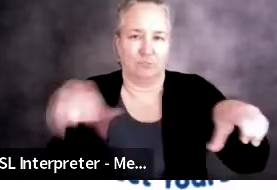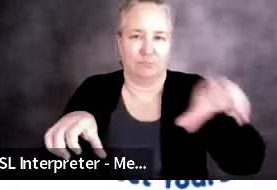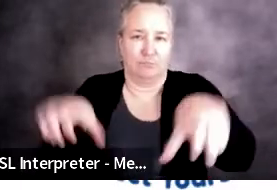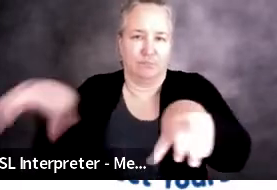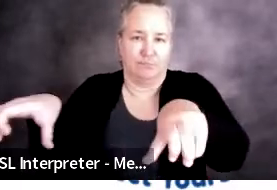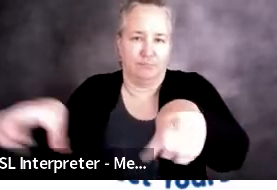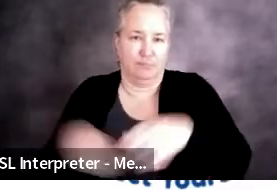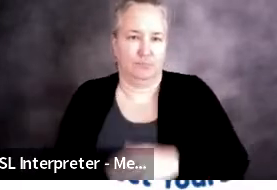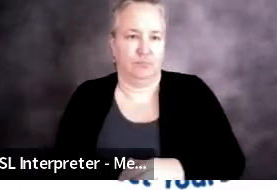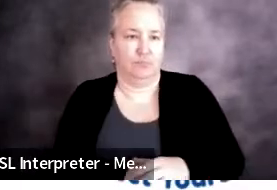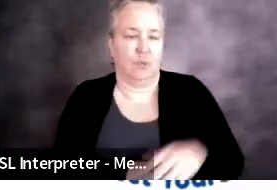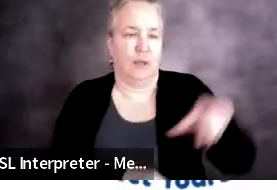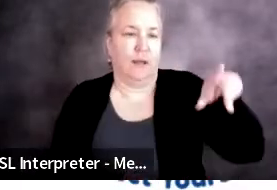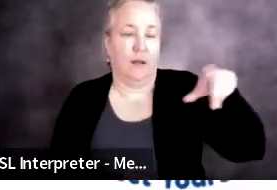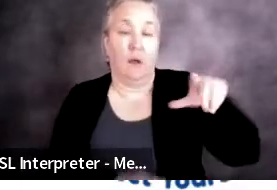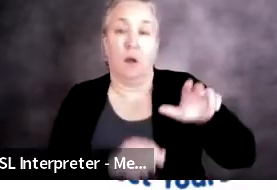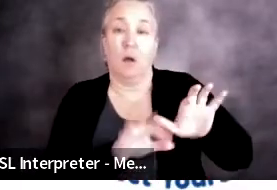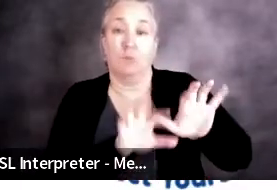visit